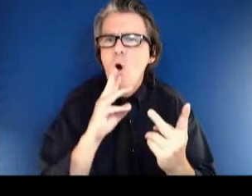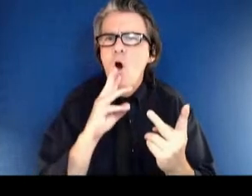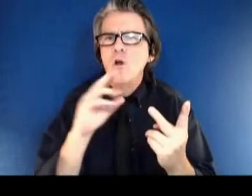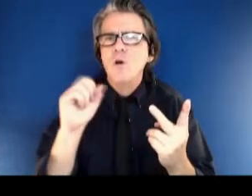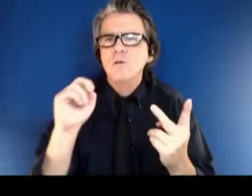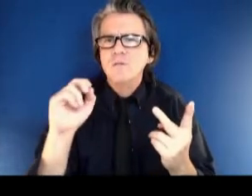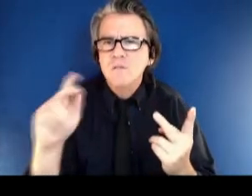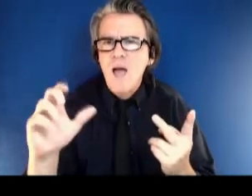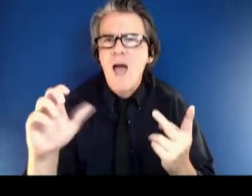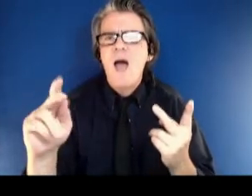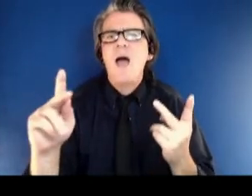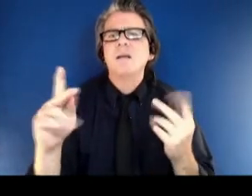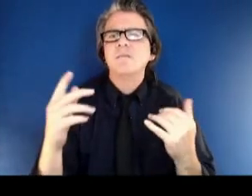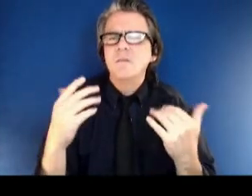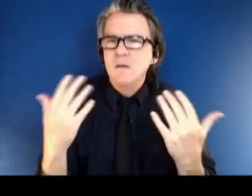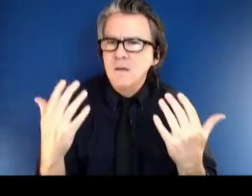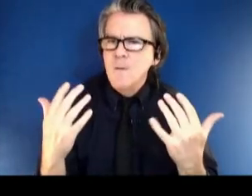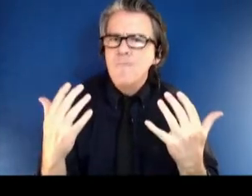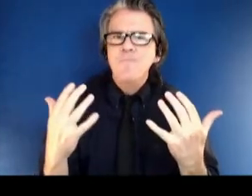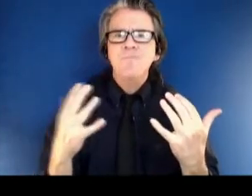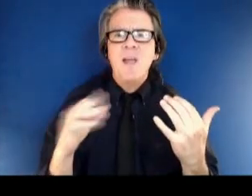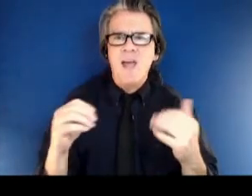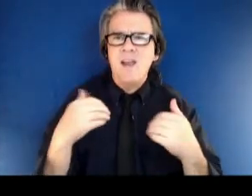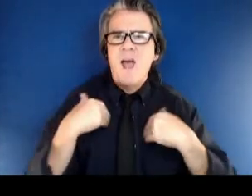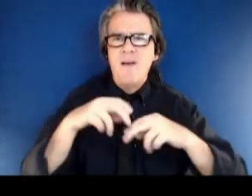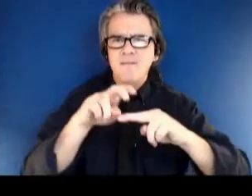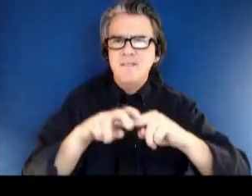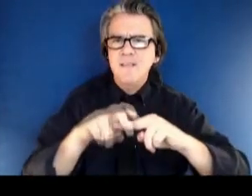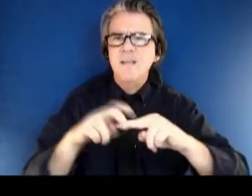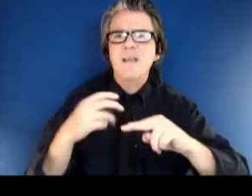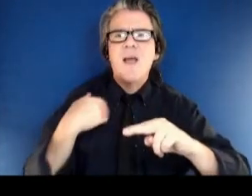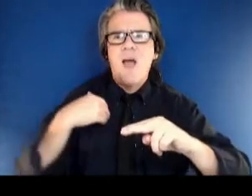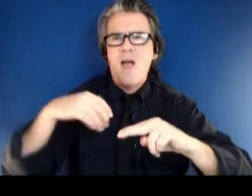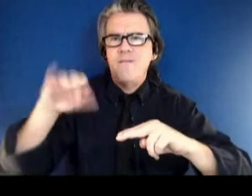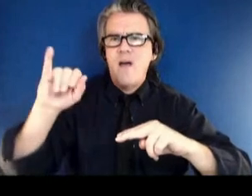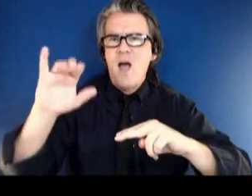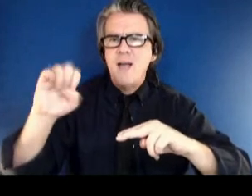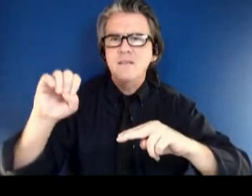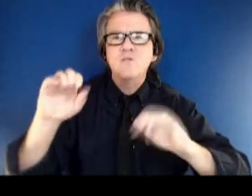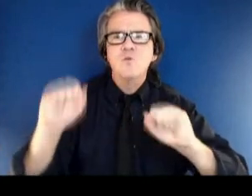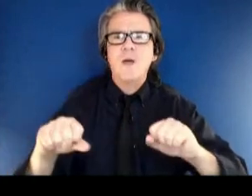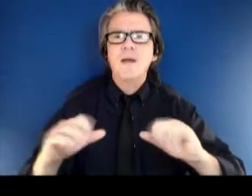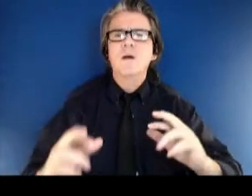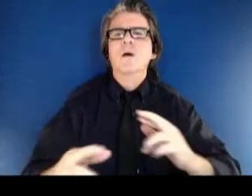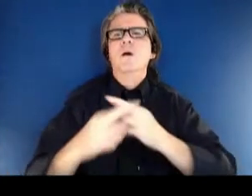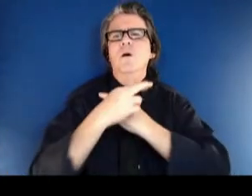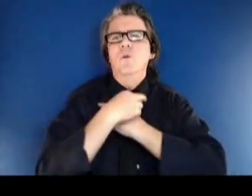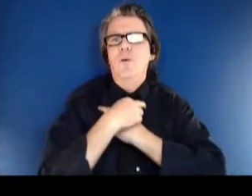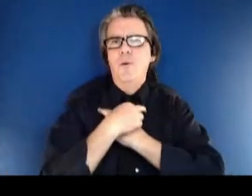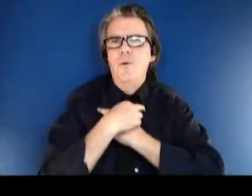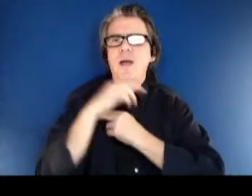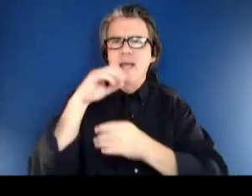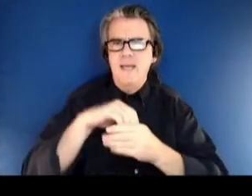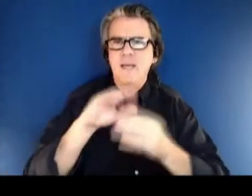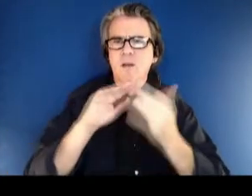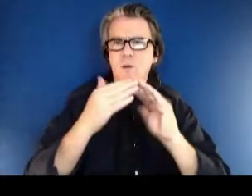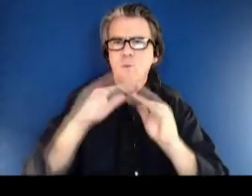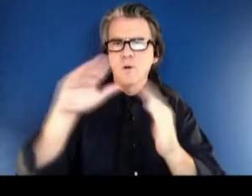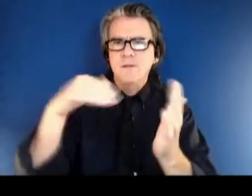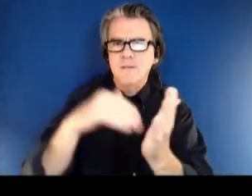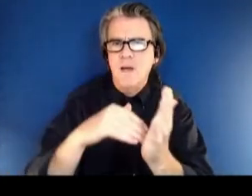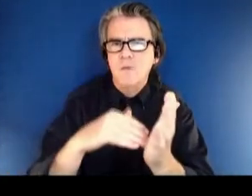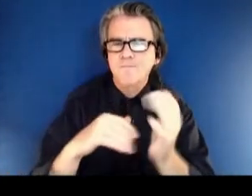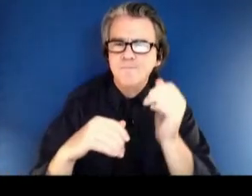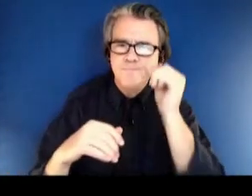conditioning or heating as appropriate, seating and ice. And all of our centers, I do really want